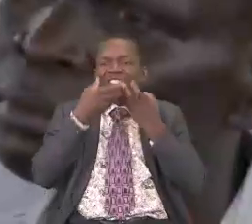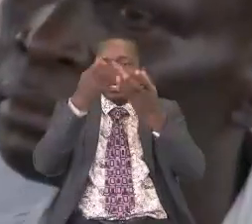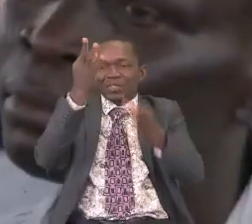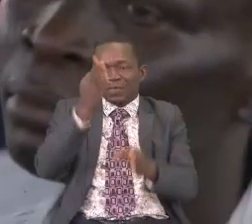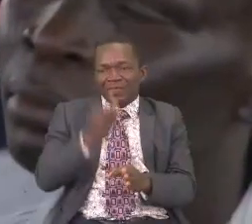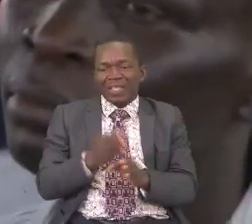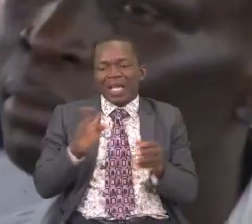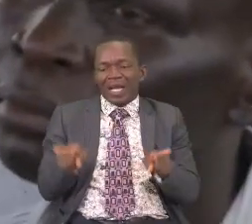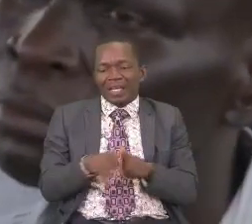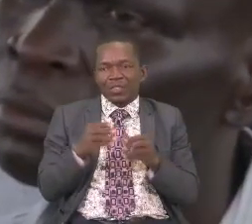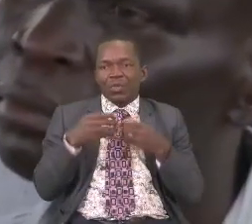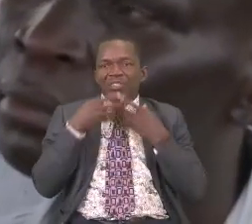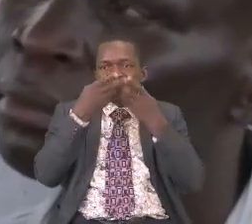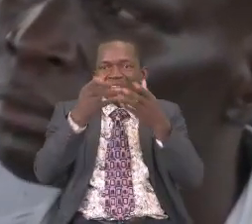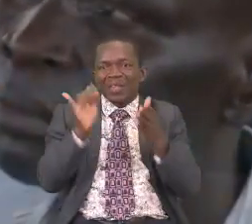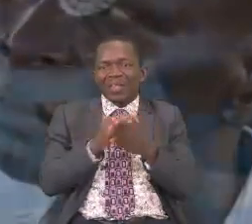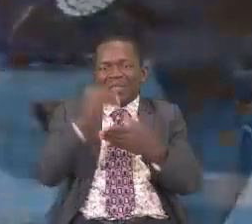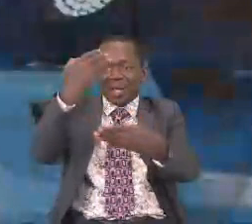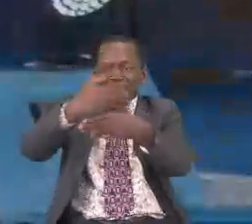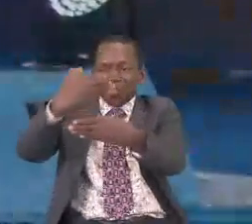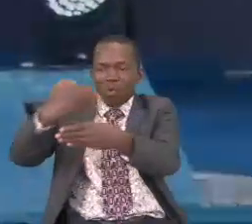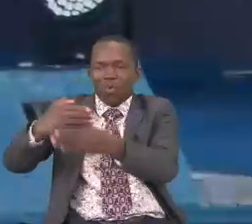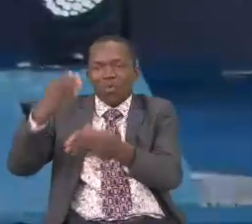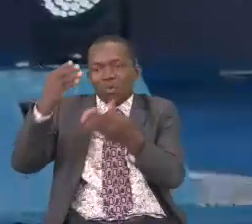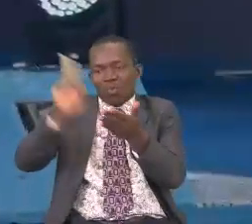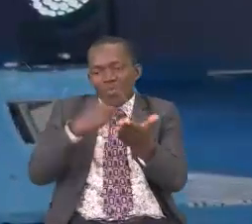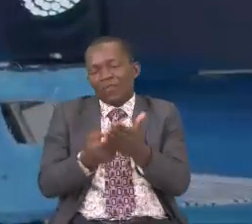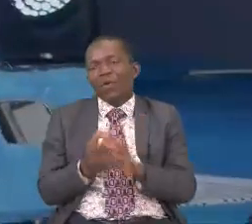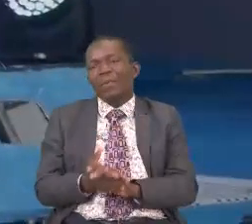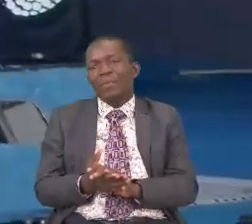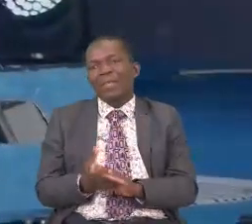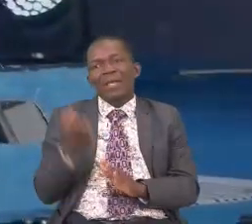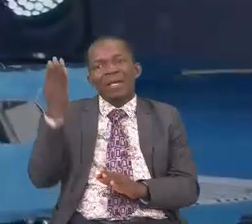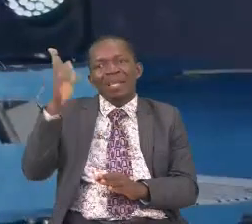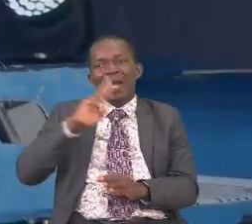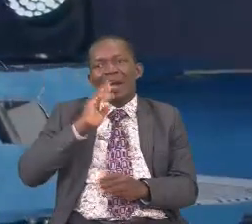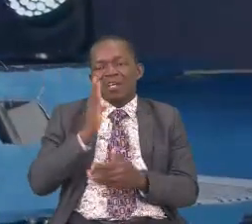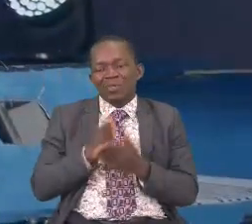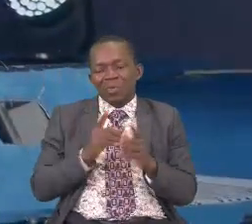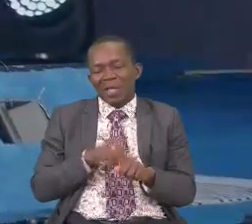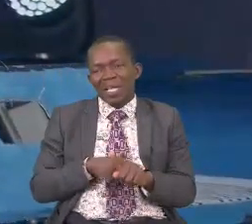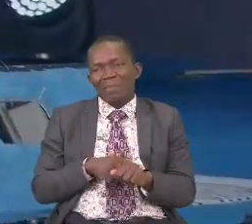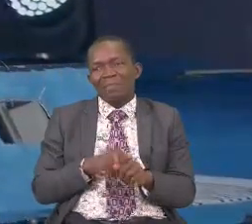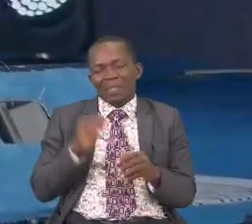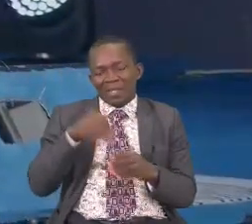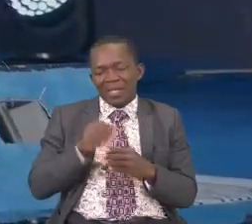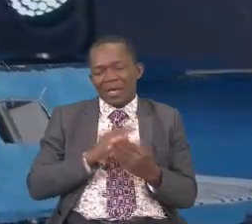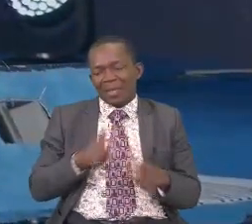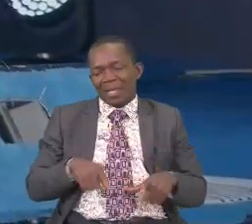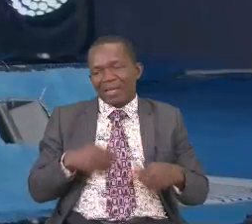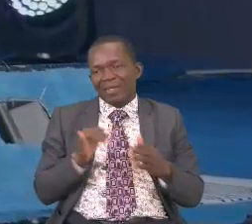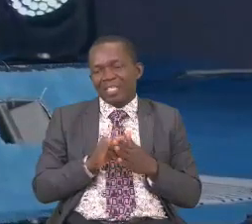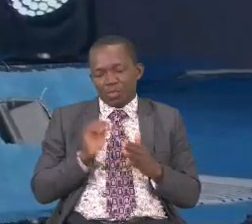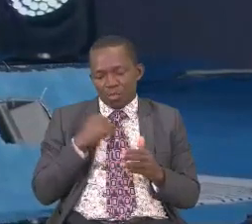walls will come down there are times in our lives we have faith and the faith is silent Faith